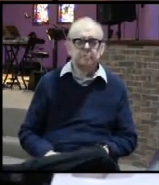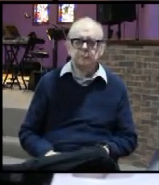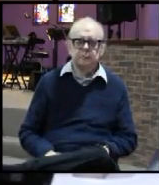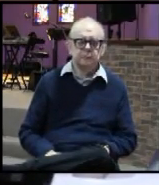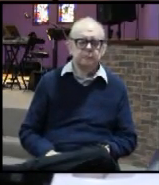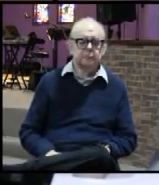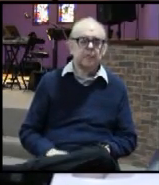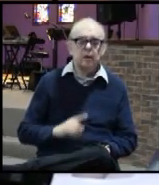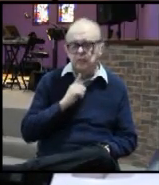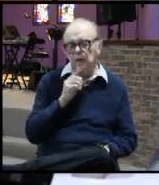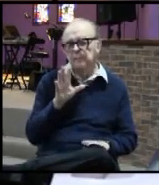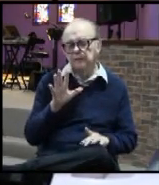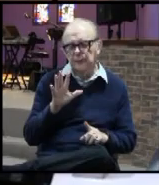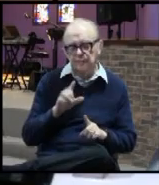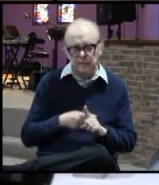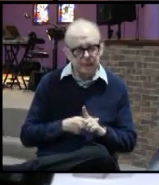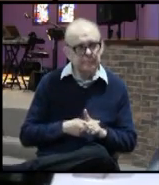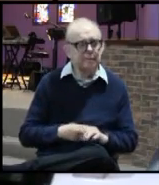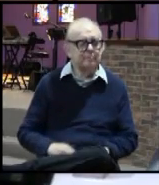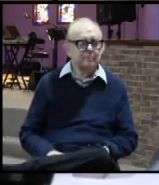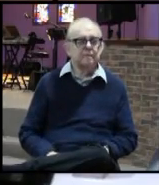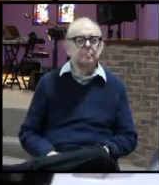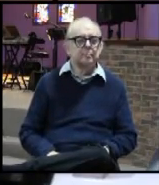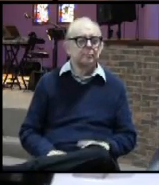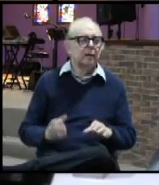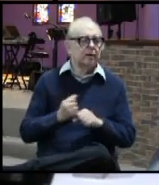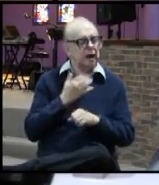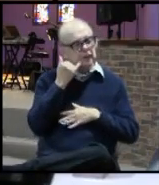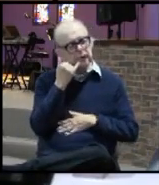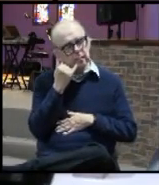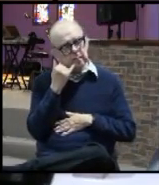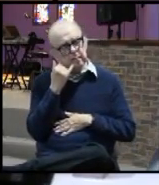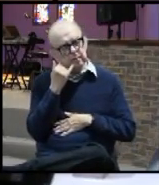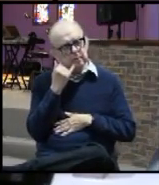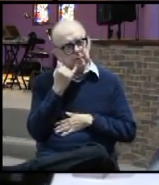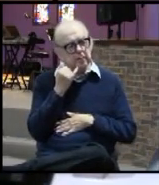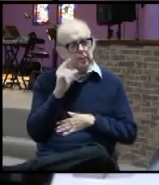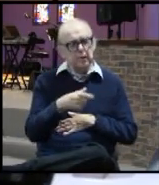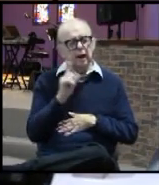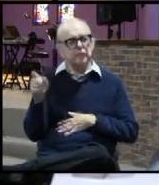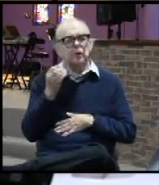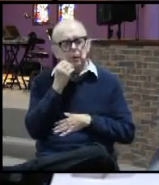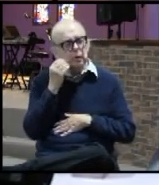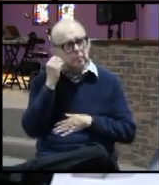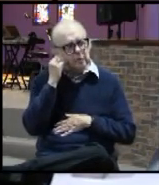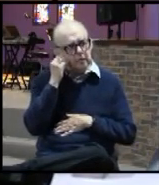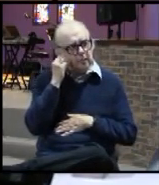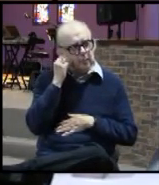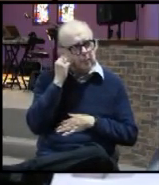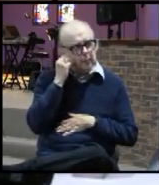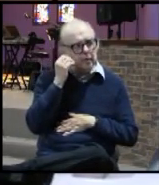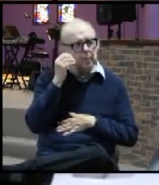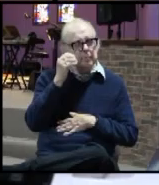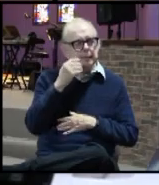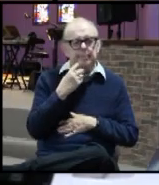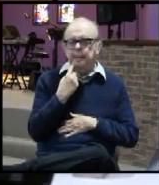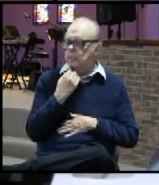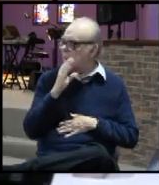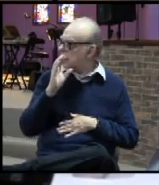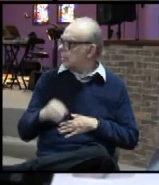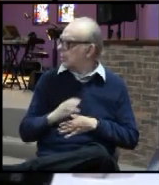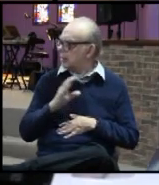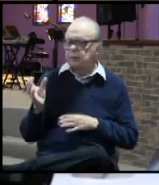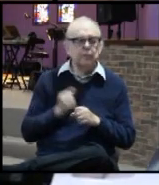Actually, 5 months. It's just gone 5 months, and I got a phone call. You got to come home. Red Cross is trying to get you a